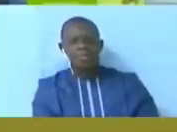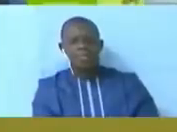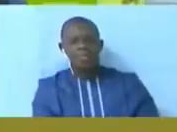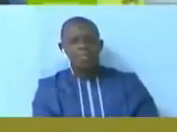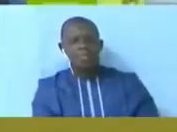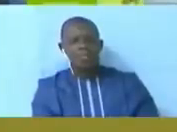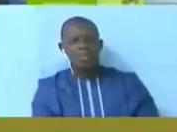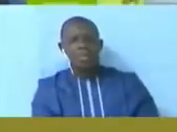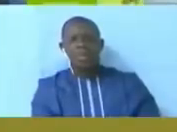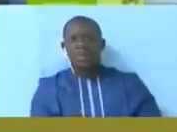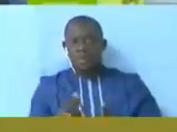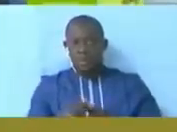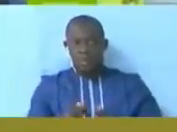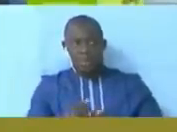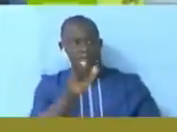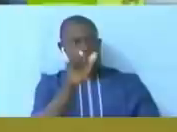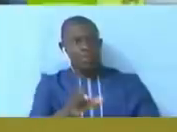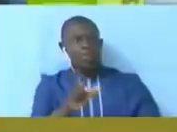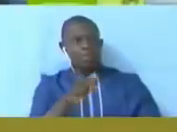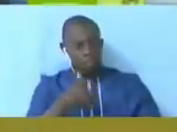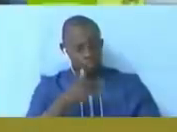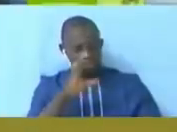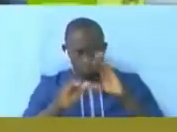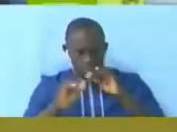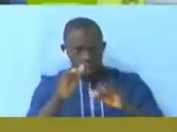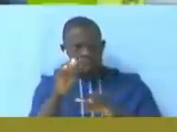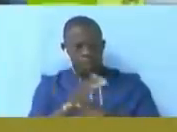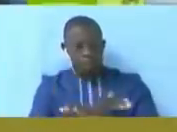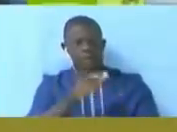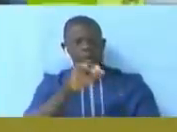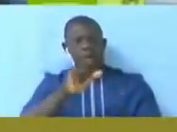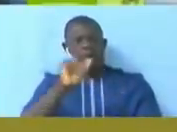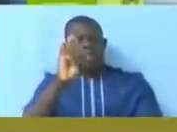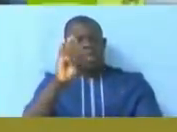The same Abasanya I spoke about earlier on. His